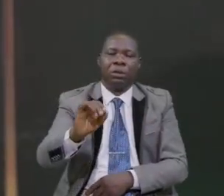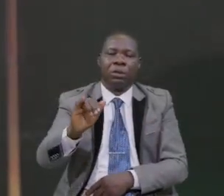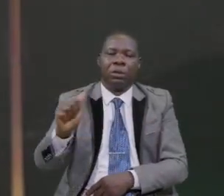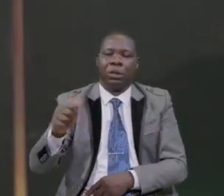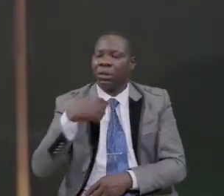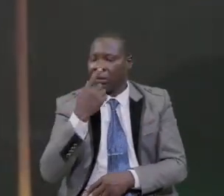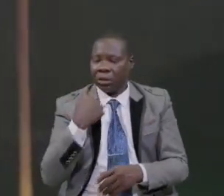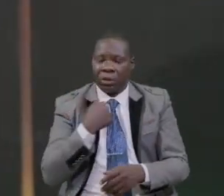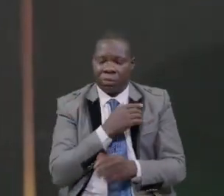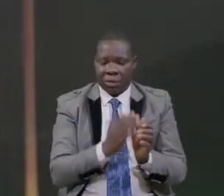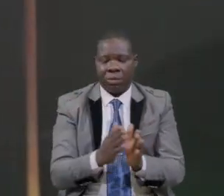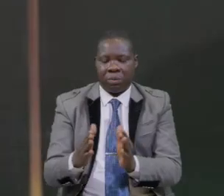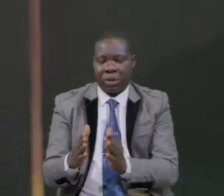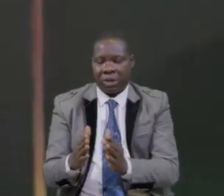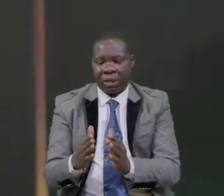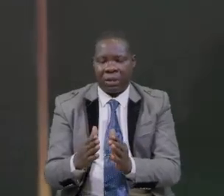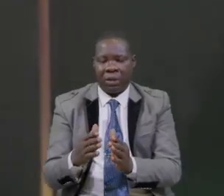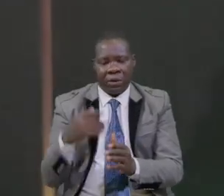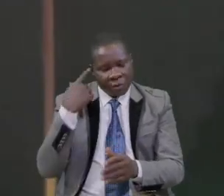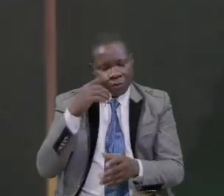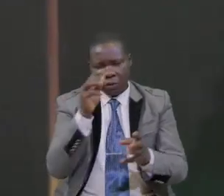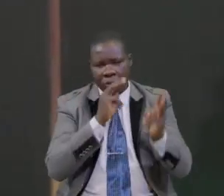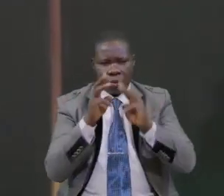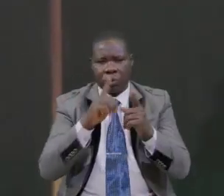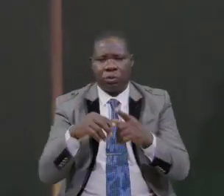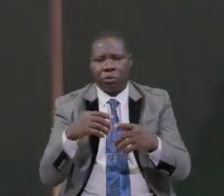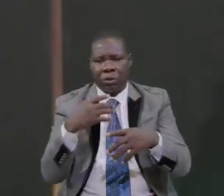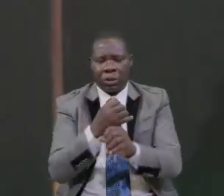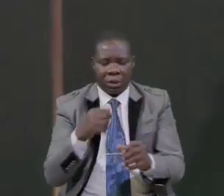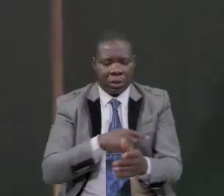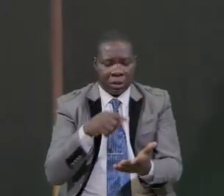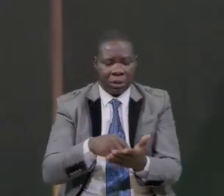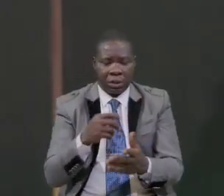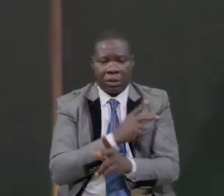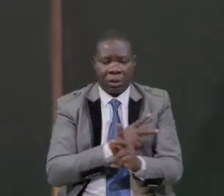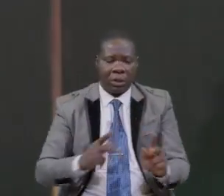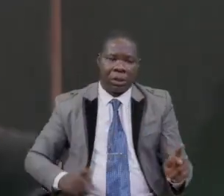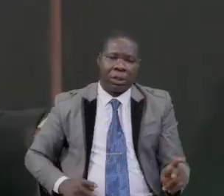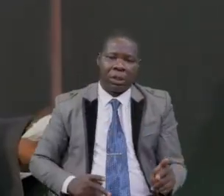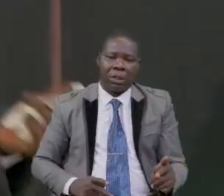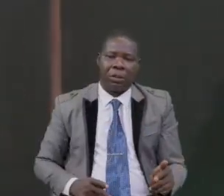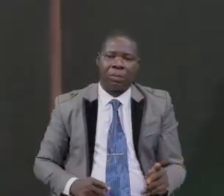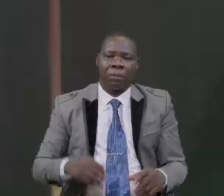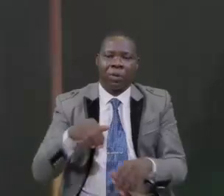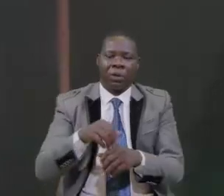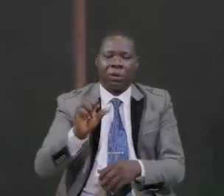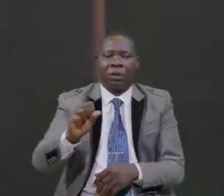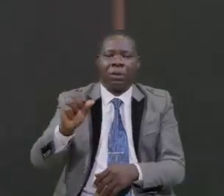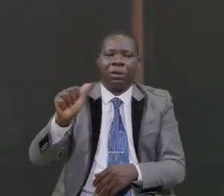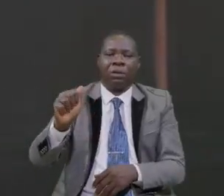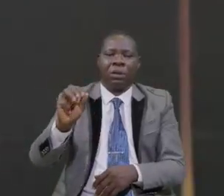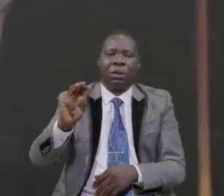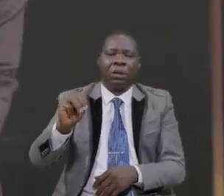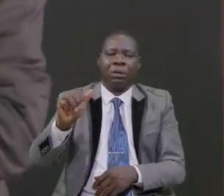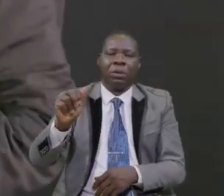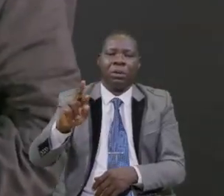war to take this king in Samaria. And before we take